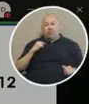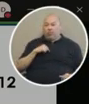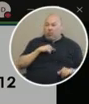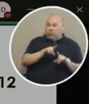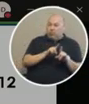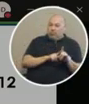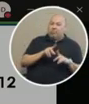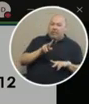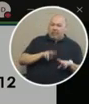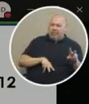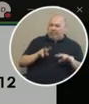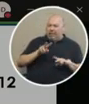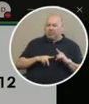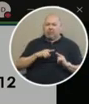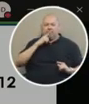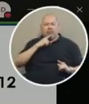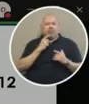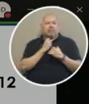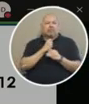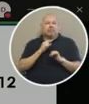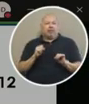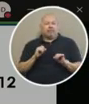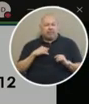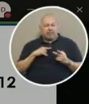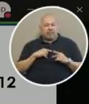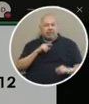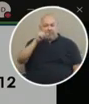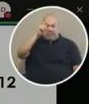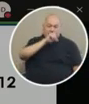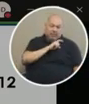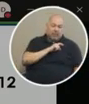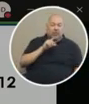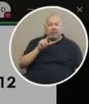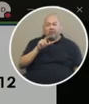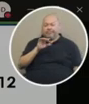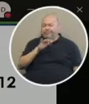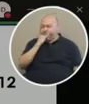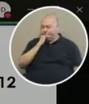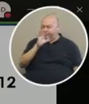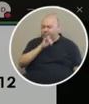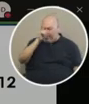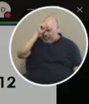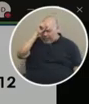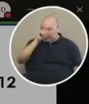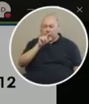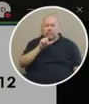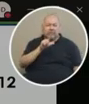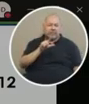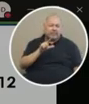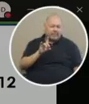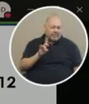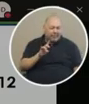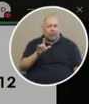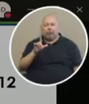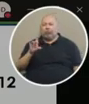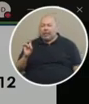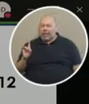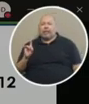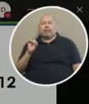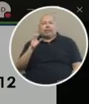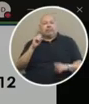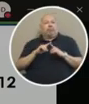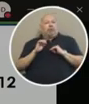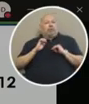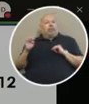also going to be evaluating the public safety bonds, Fire Station 36, 38, the design of the Eastside Regional Command, land acquisition. Some of